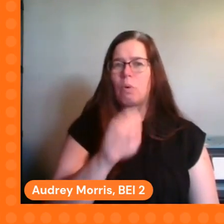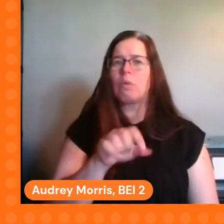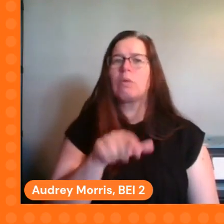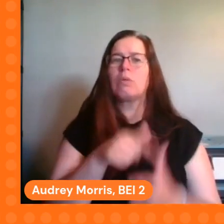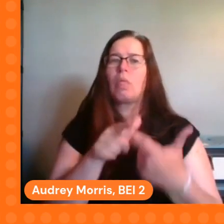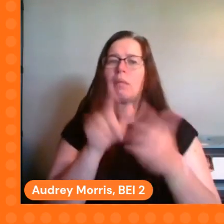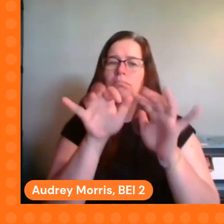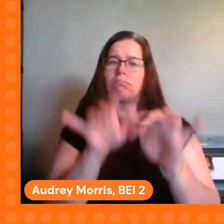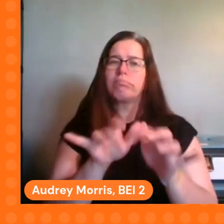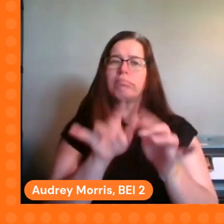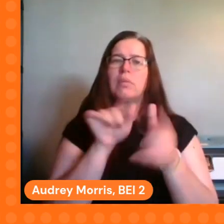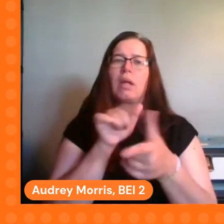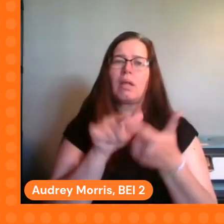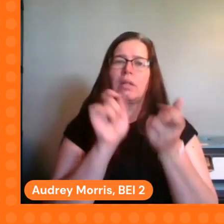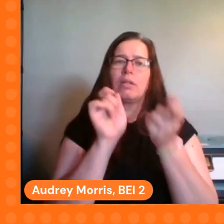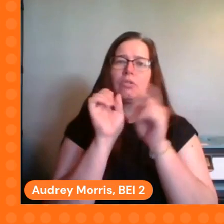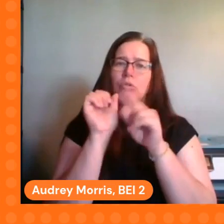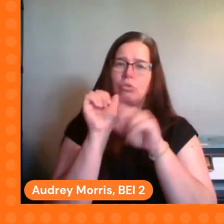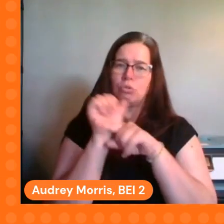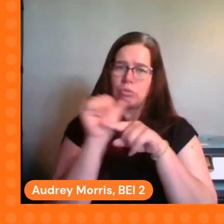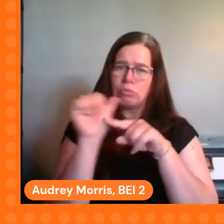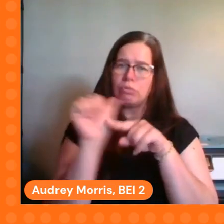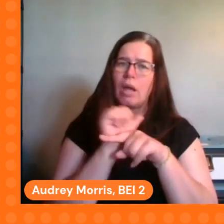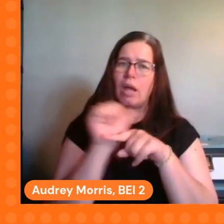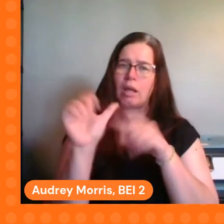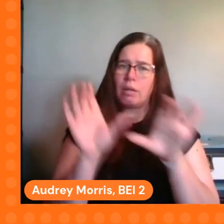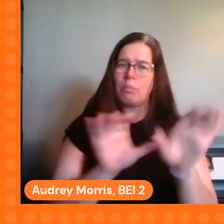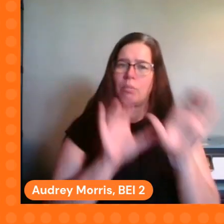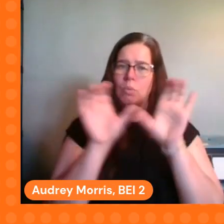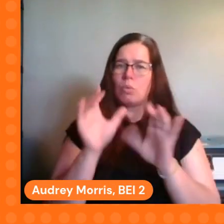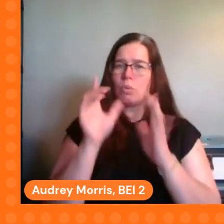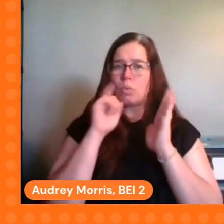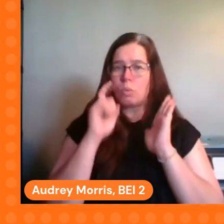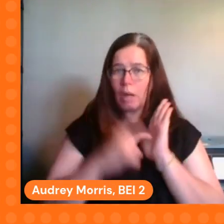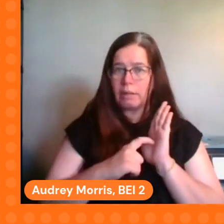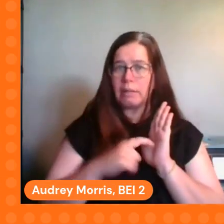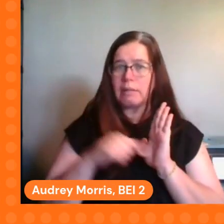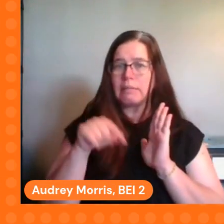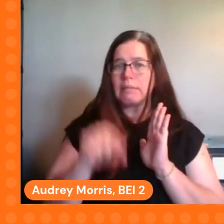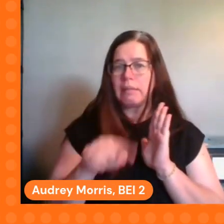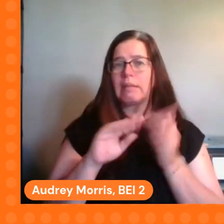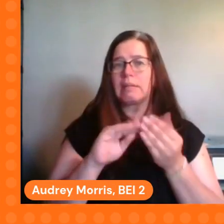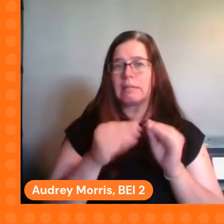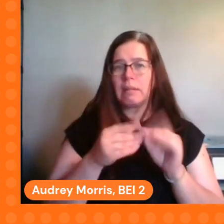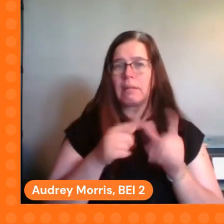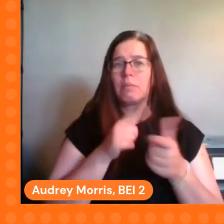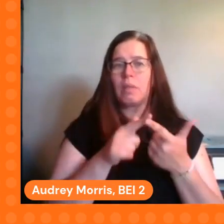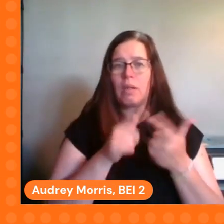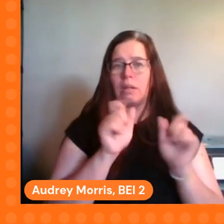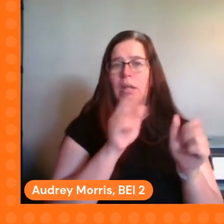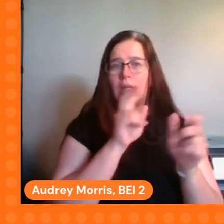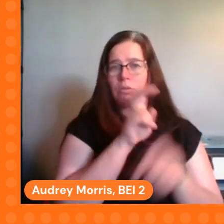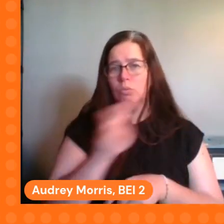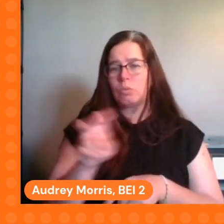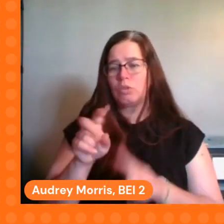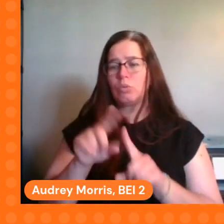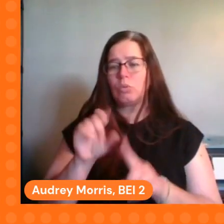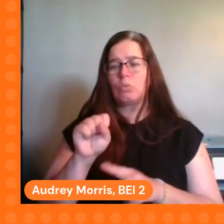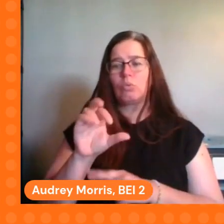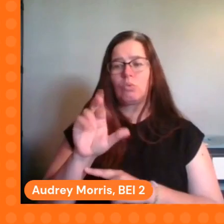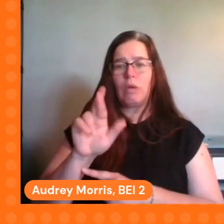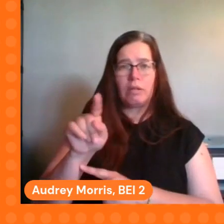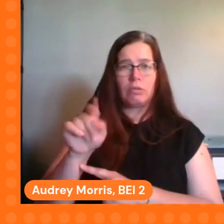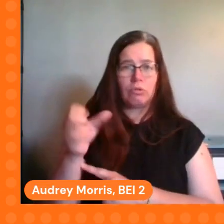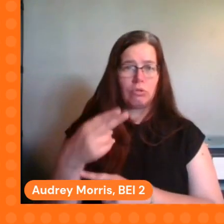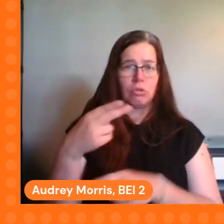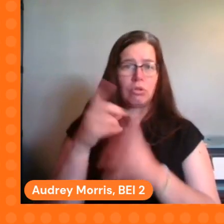modifications. So they're training the computer to recognize this. So then they can switch across into Scratch. And then when they draw